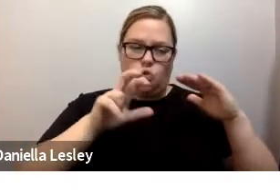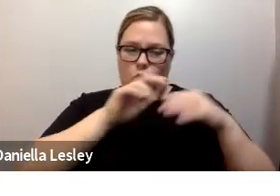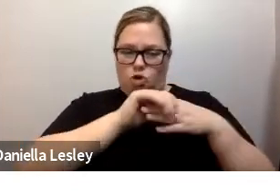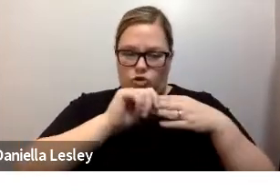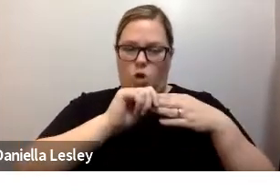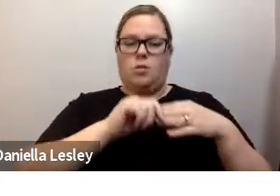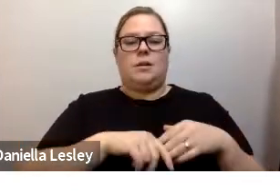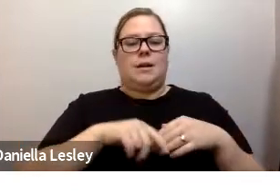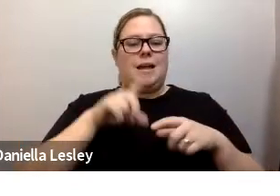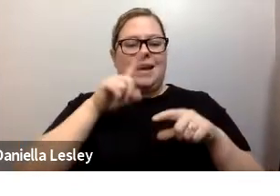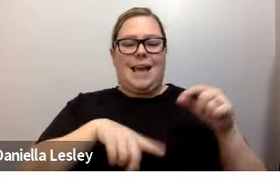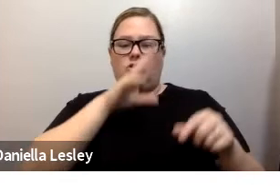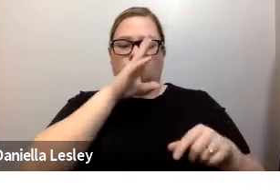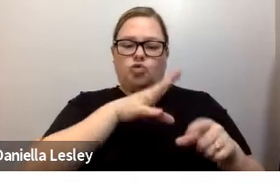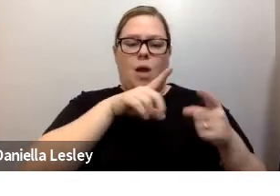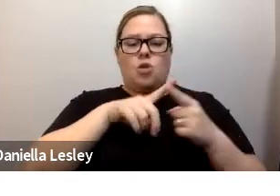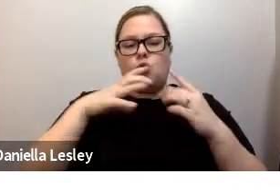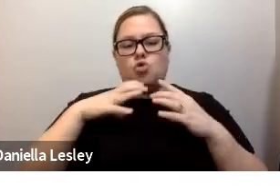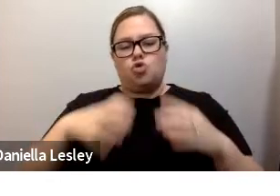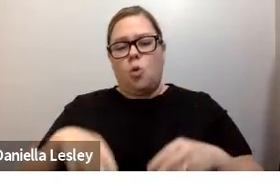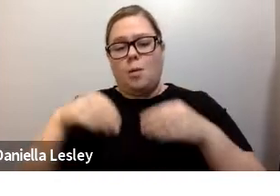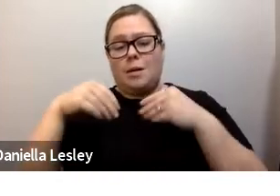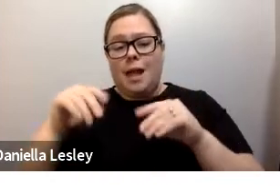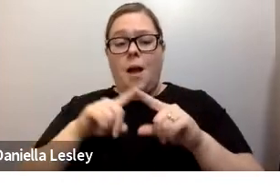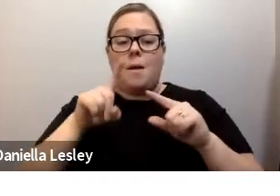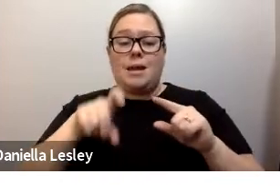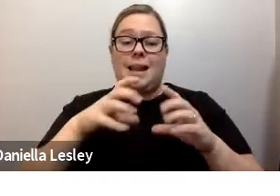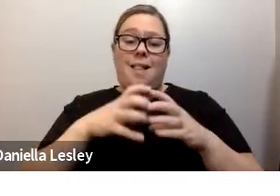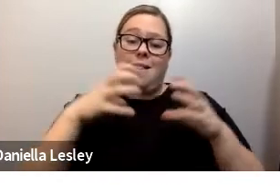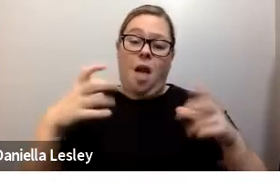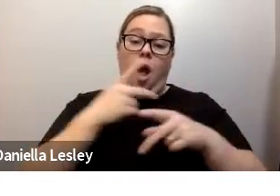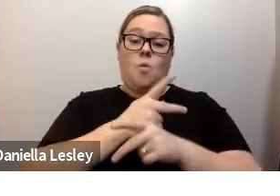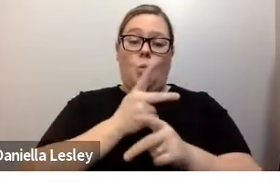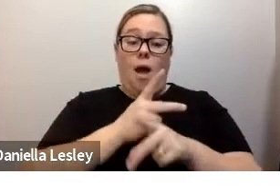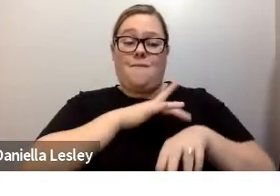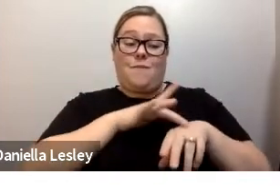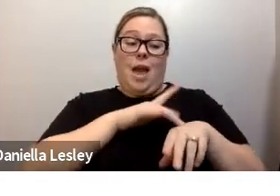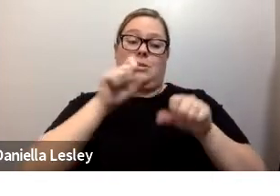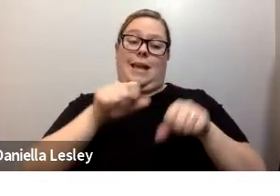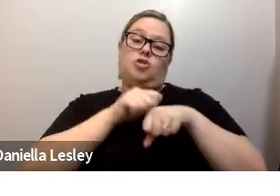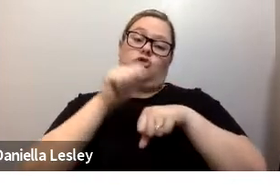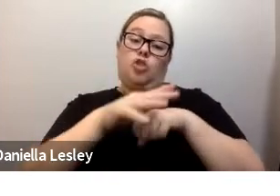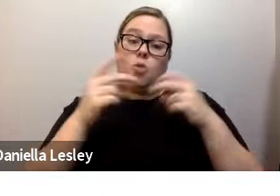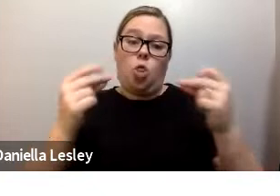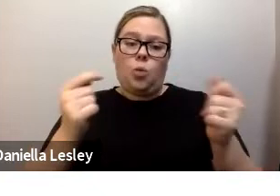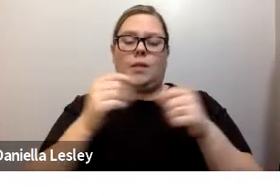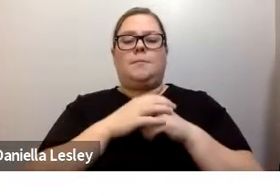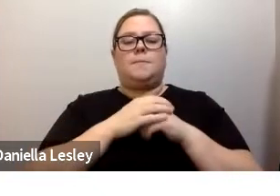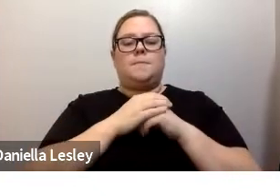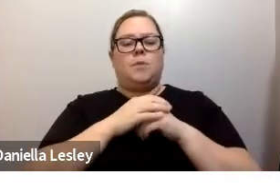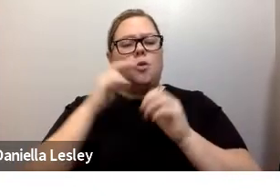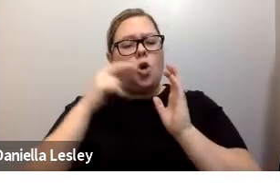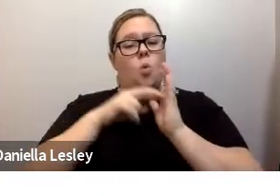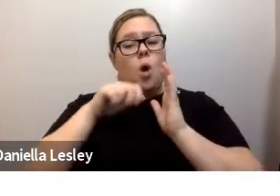And you can do direct to consumer sales, but you need to have a lot of product on hand to be able to ship quickly. If we look at other companies that